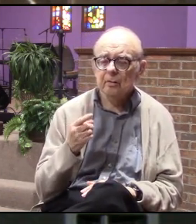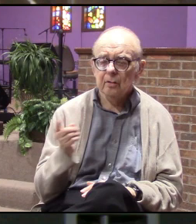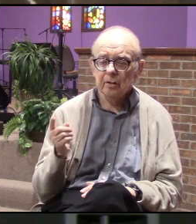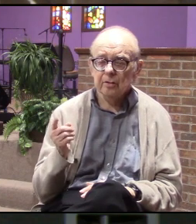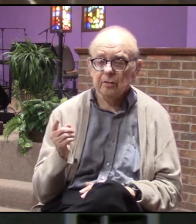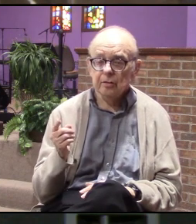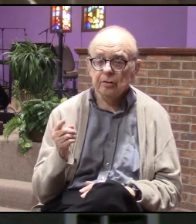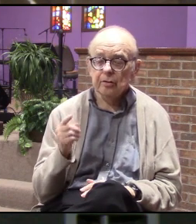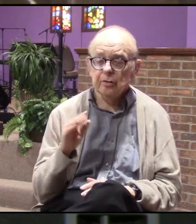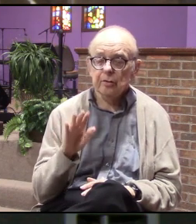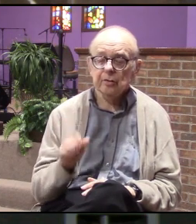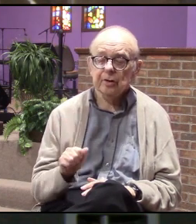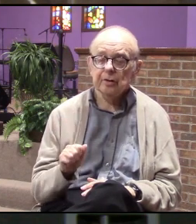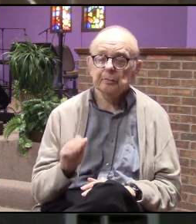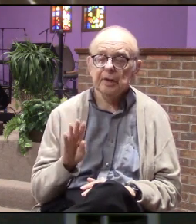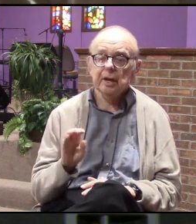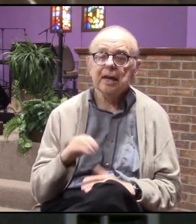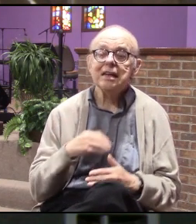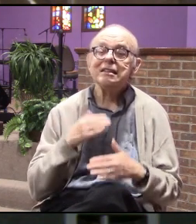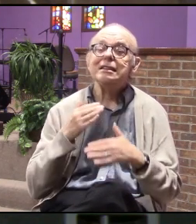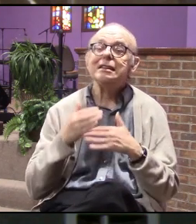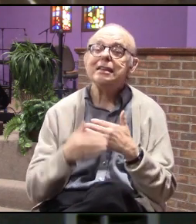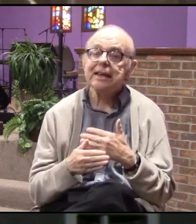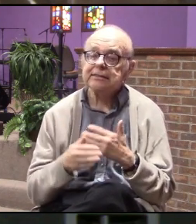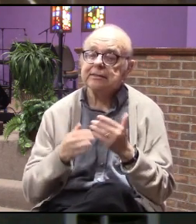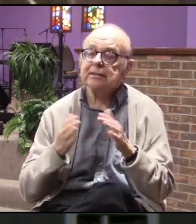you could be next.